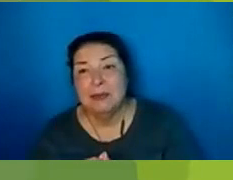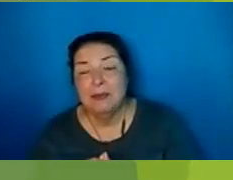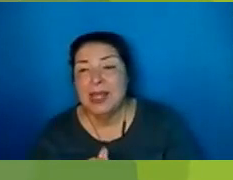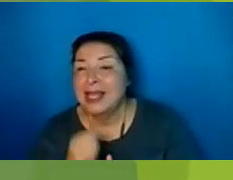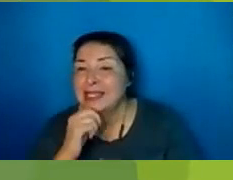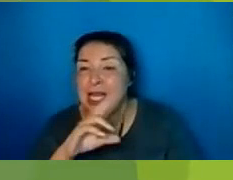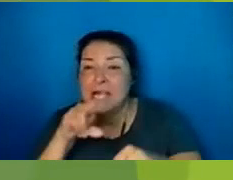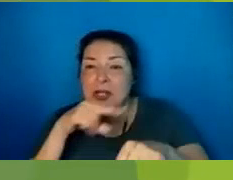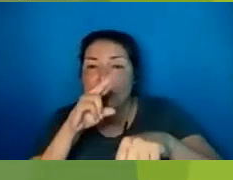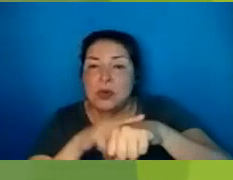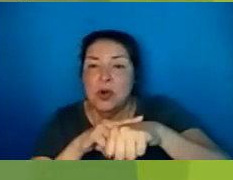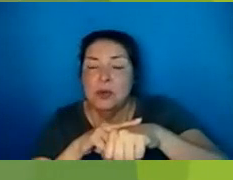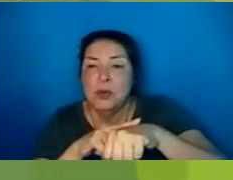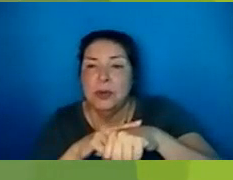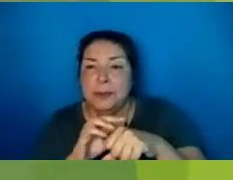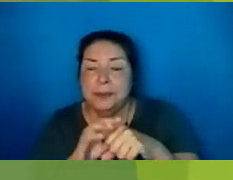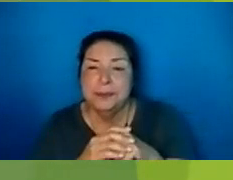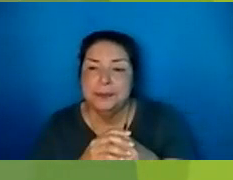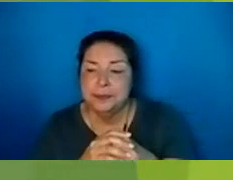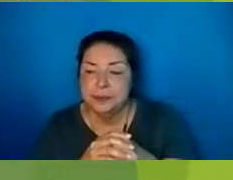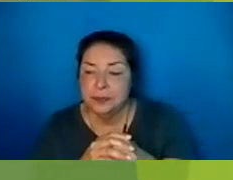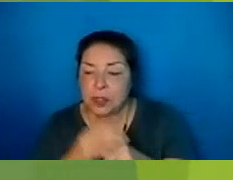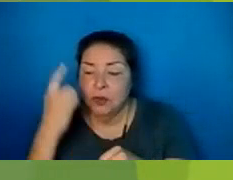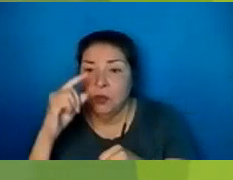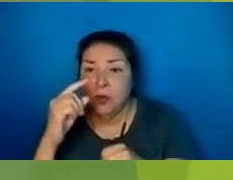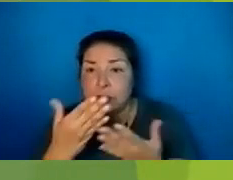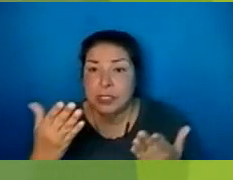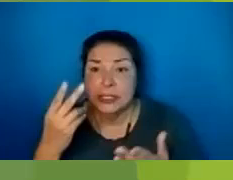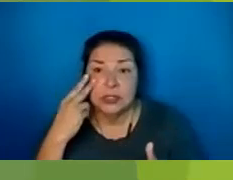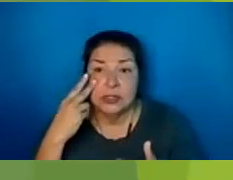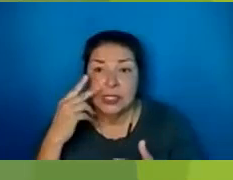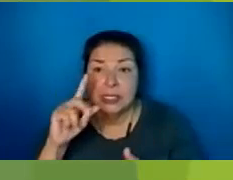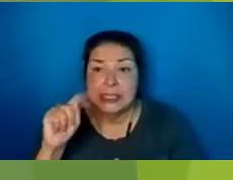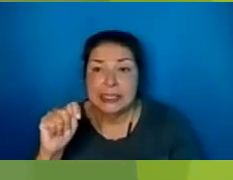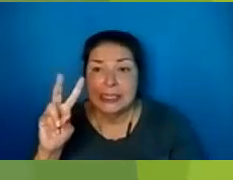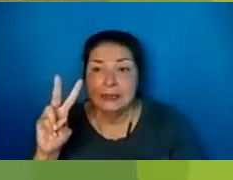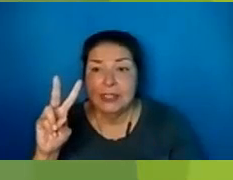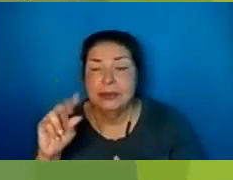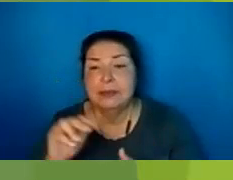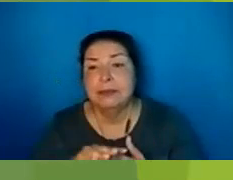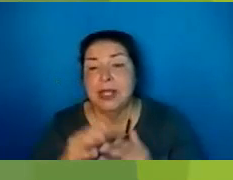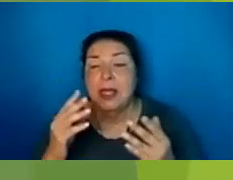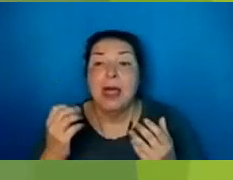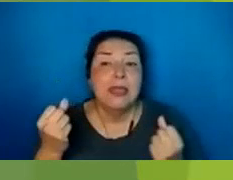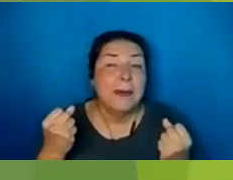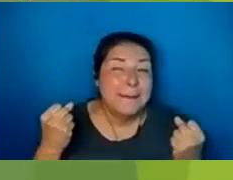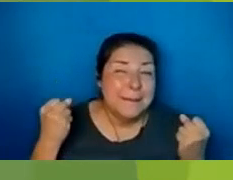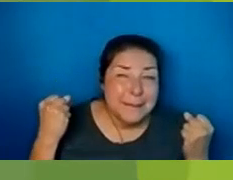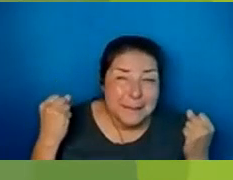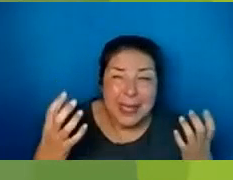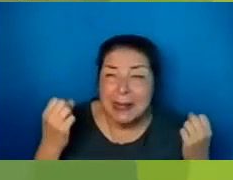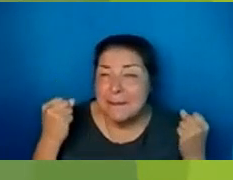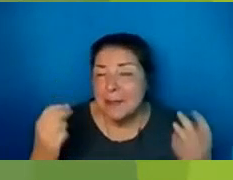normal. It's not the norm for what you see on TV. There are many, many